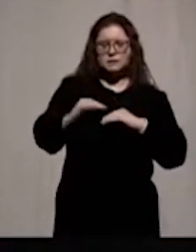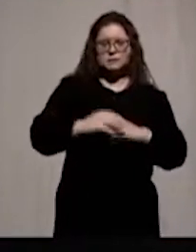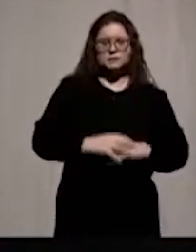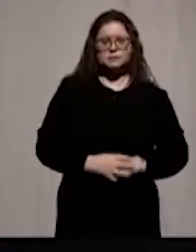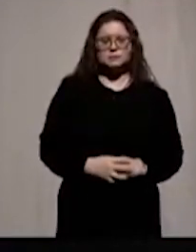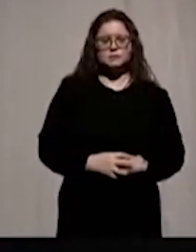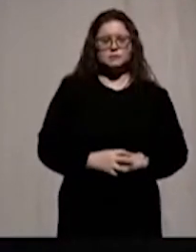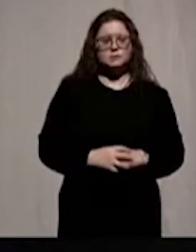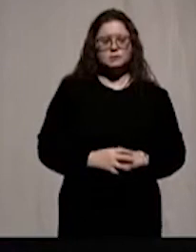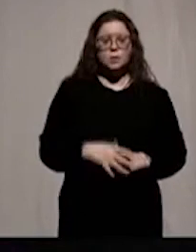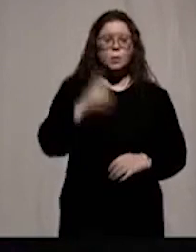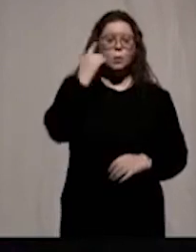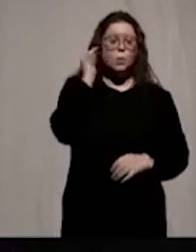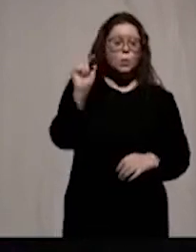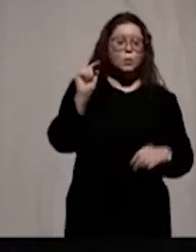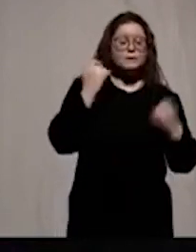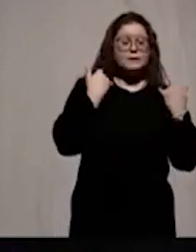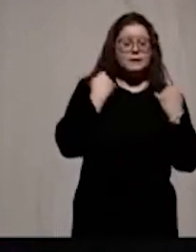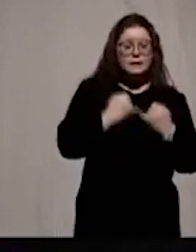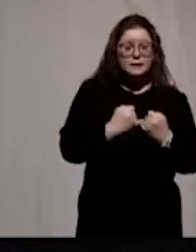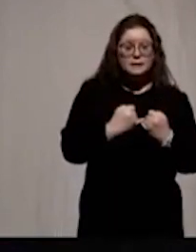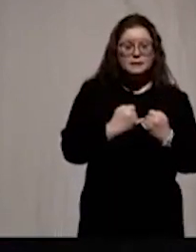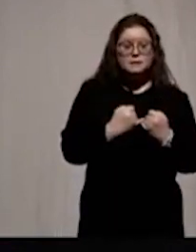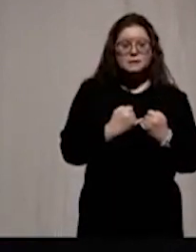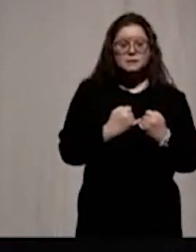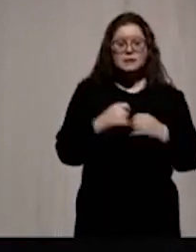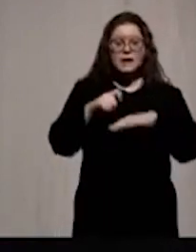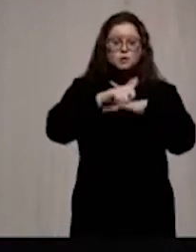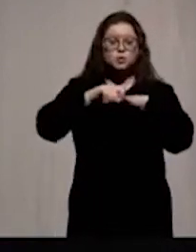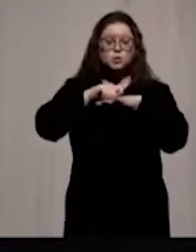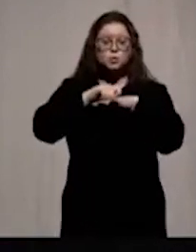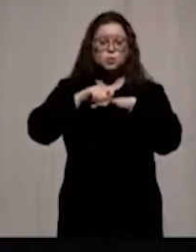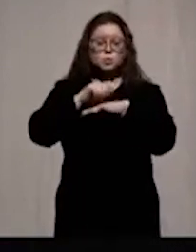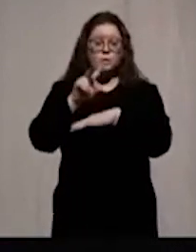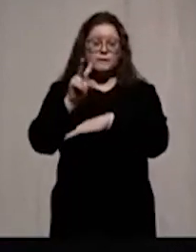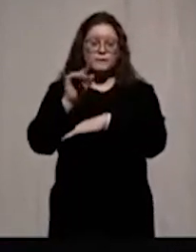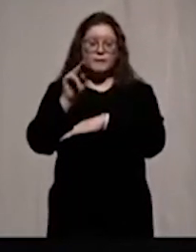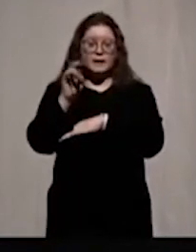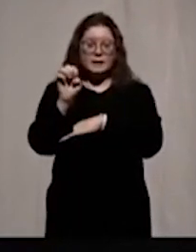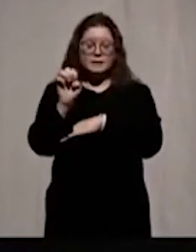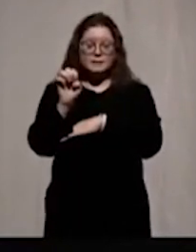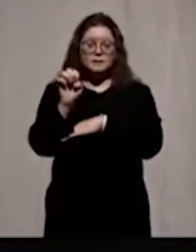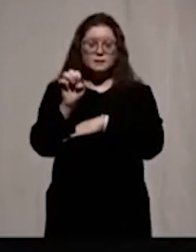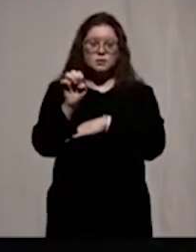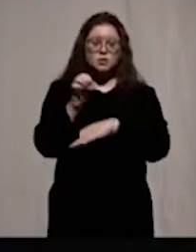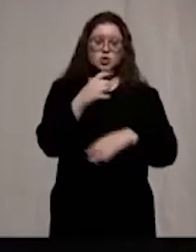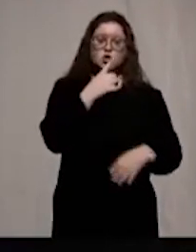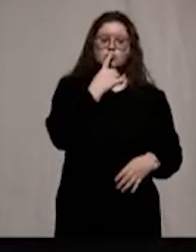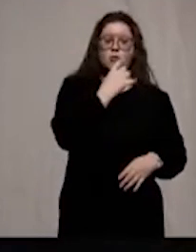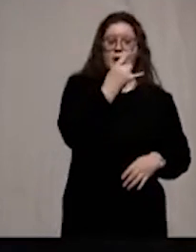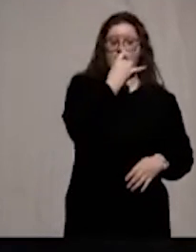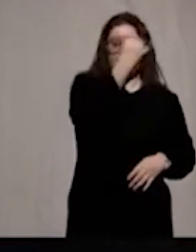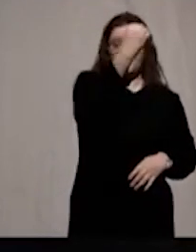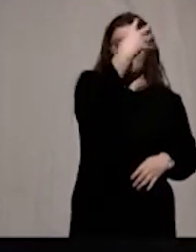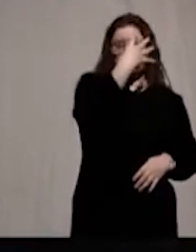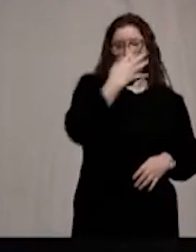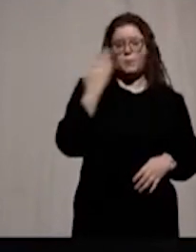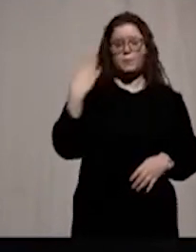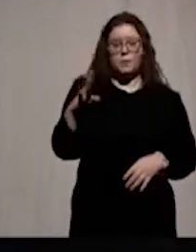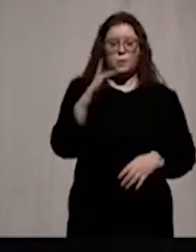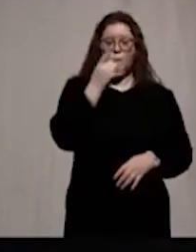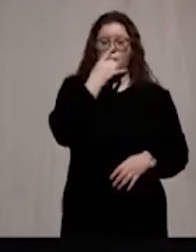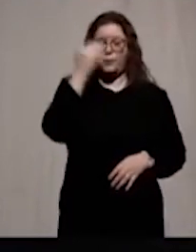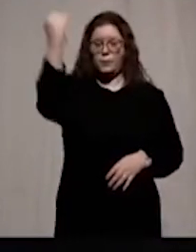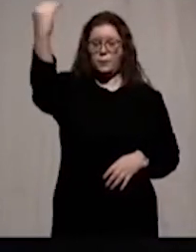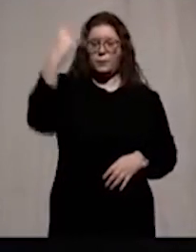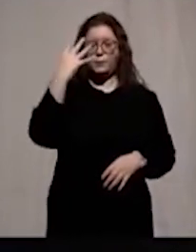gold necklace, vine tattoo, red light, blue light. I